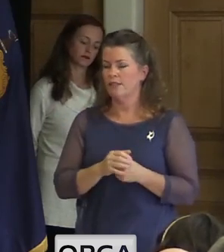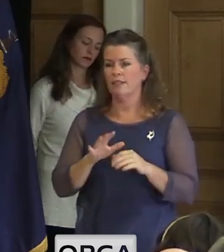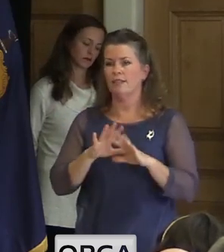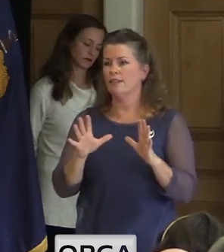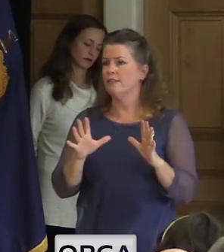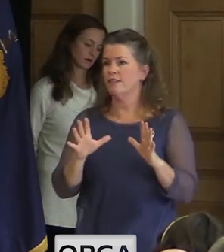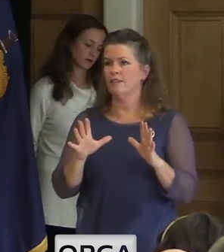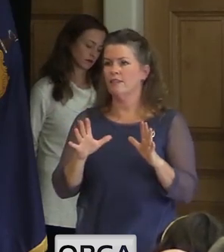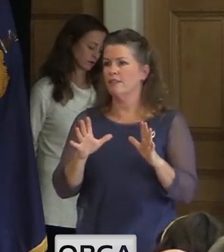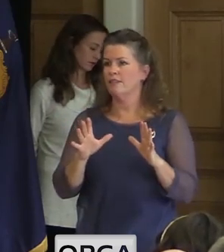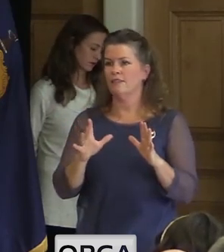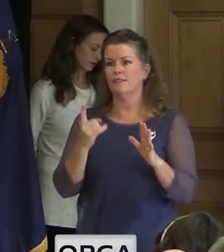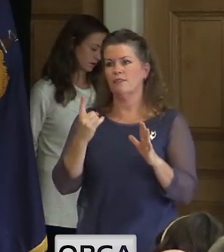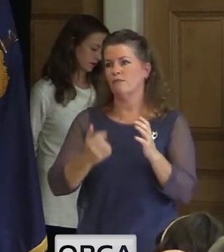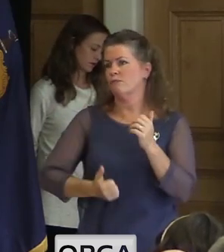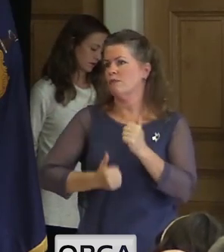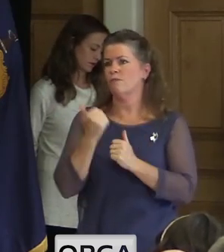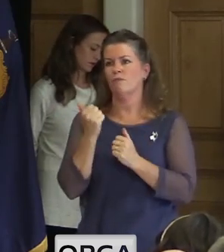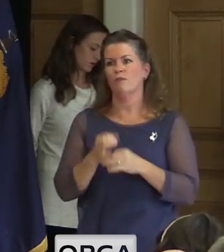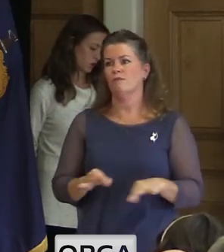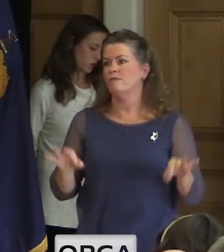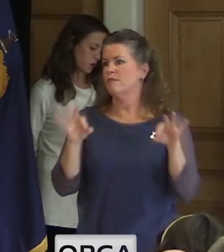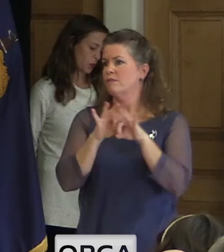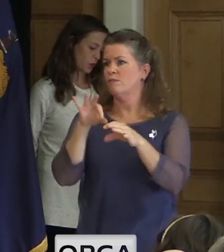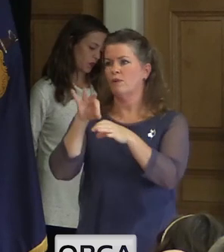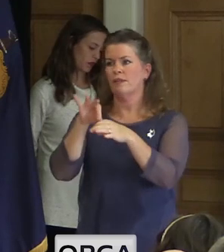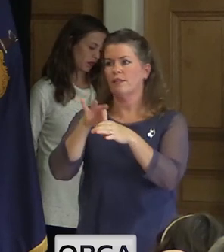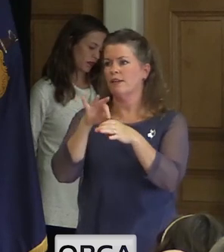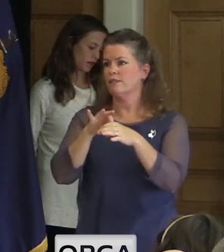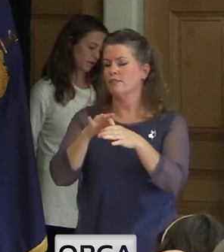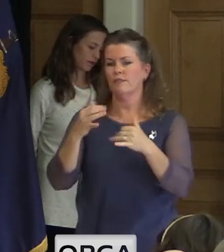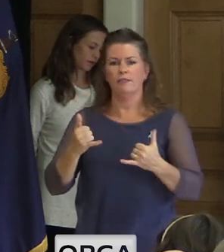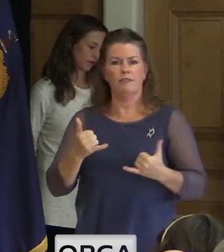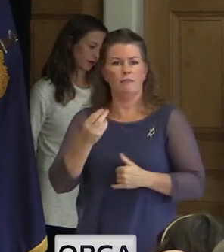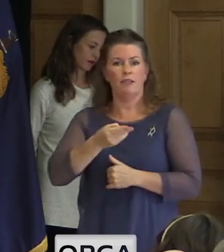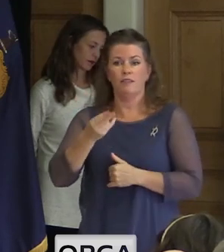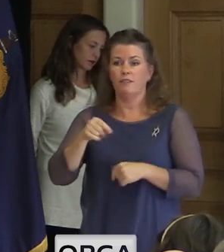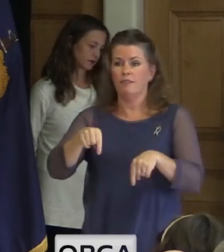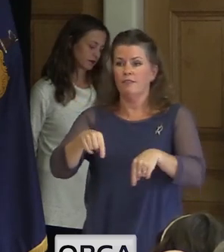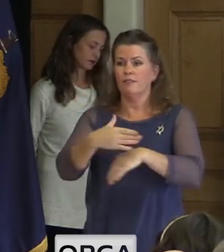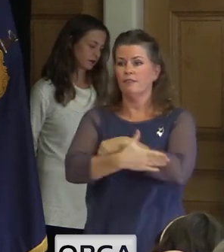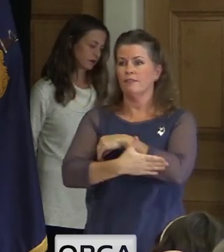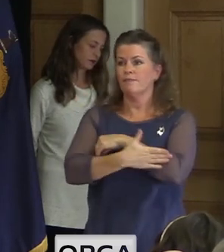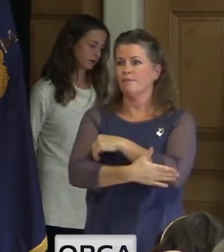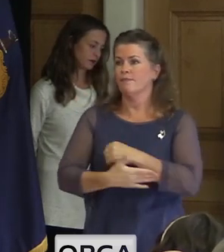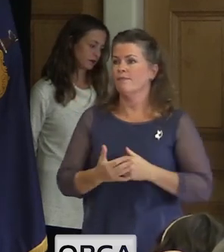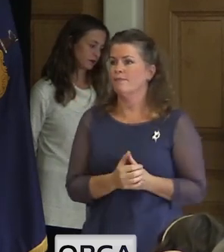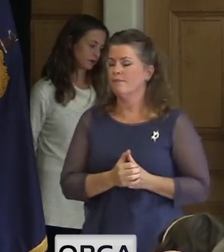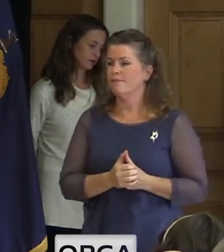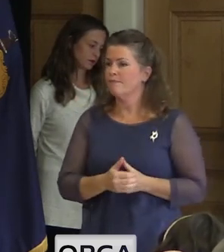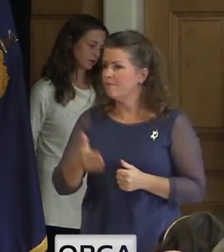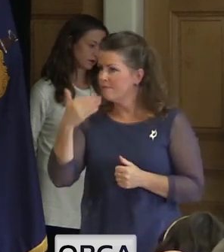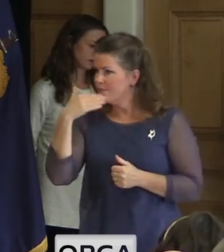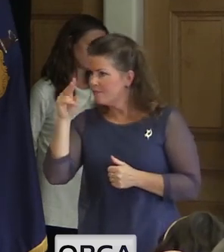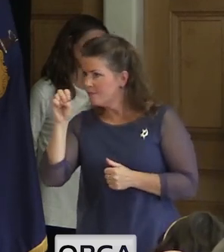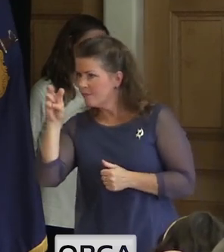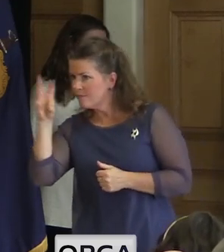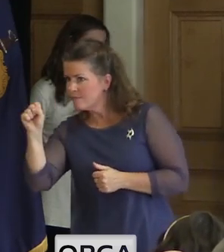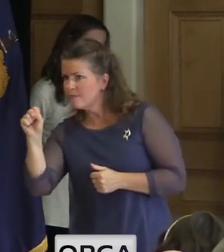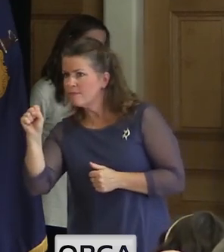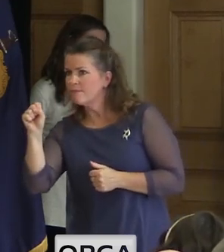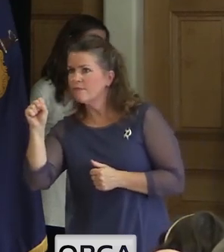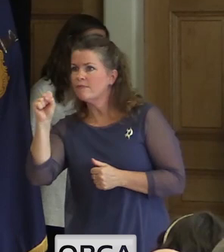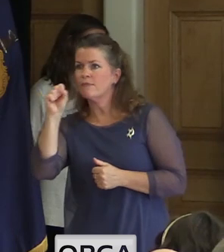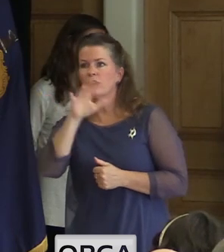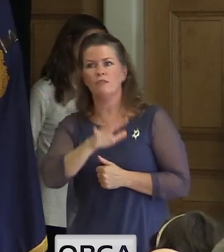the most important election in the modern history of this country. And the good news is that all